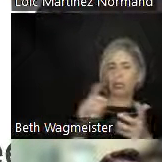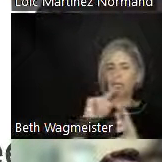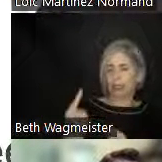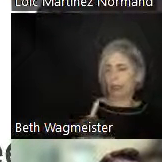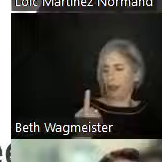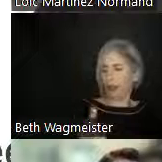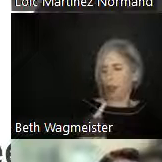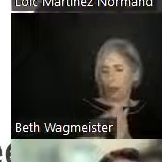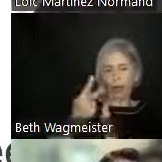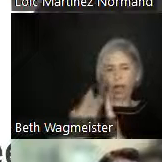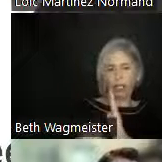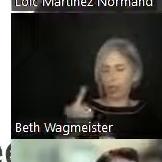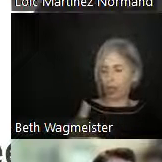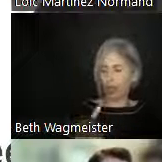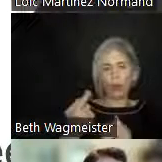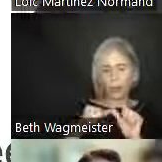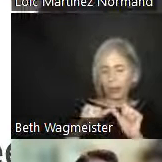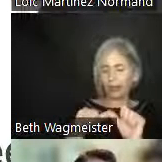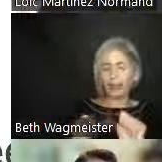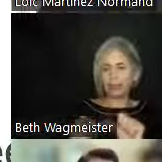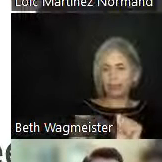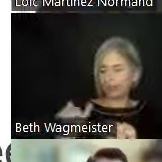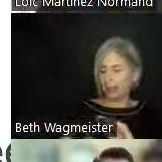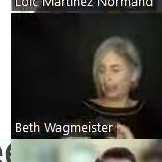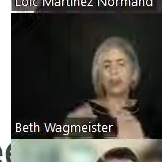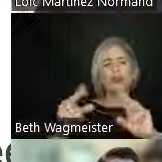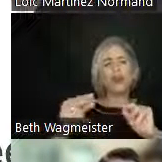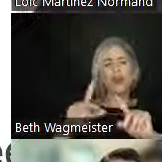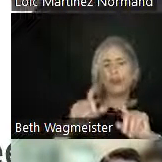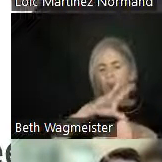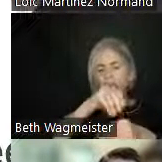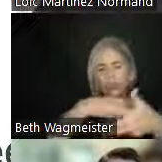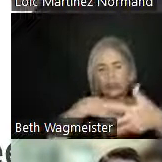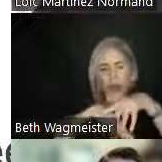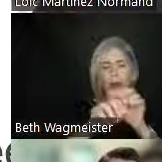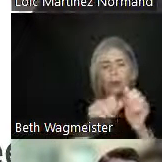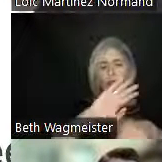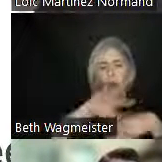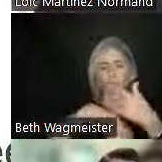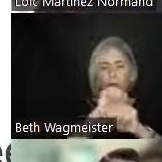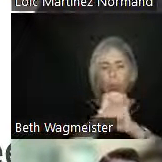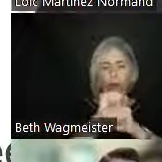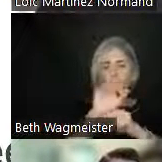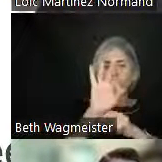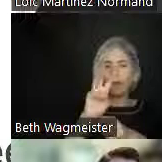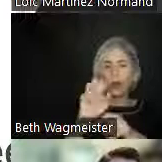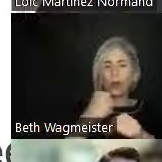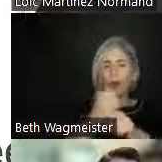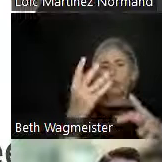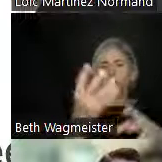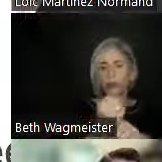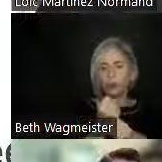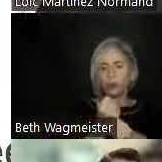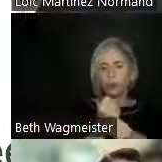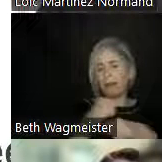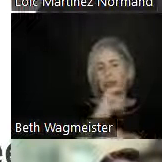that will last in isolation. This is something that needs to be part of a whole workflow around procurement and